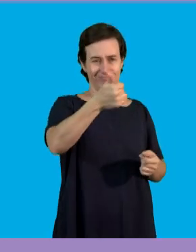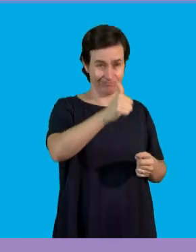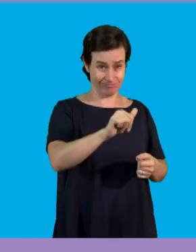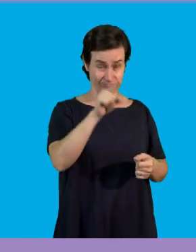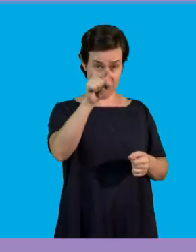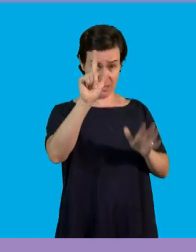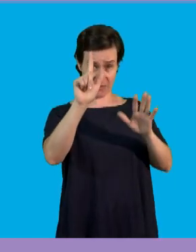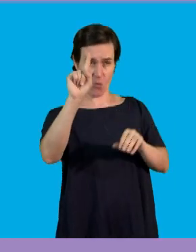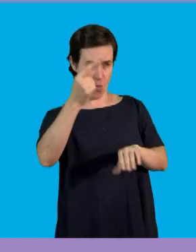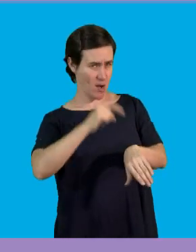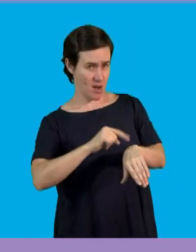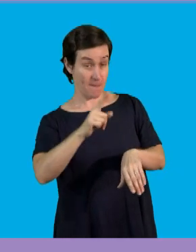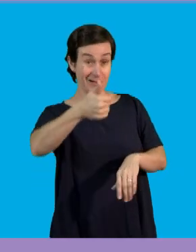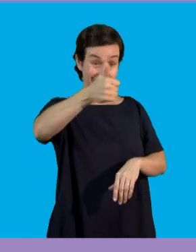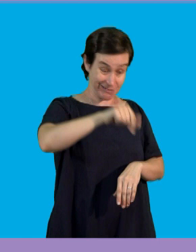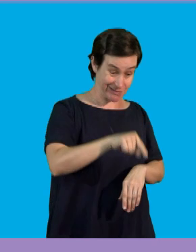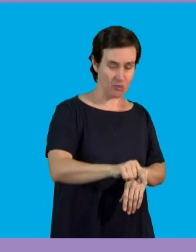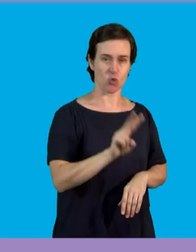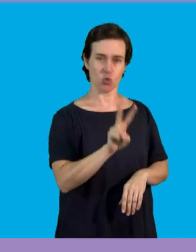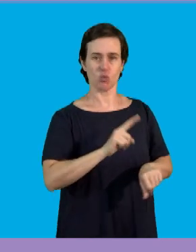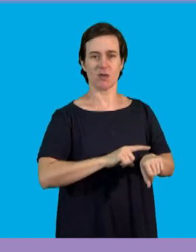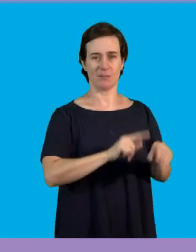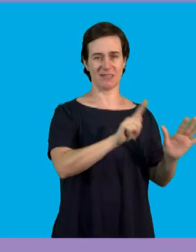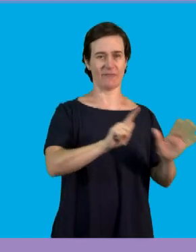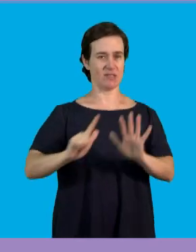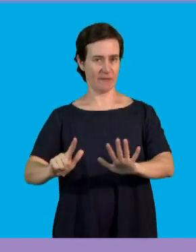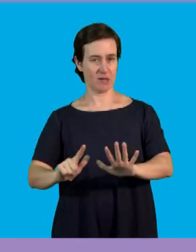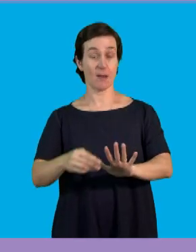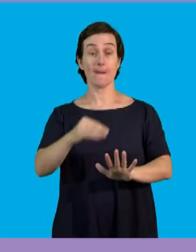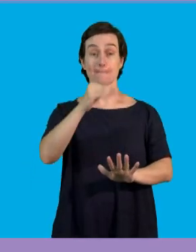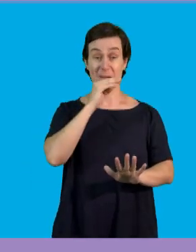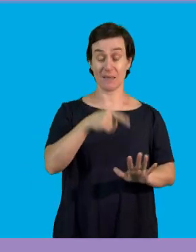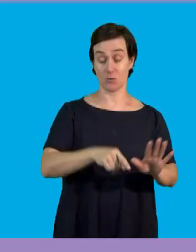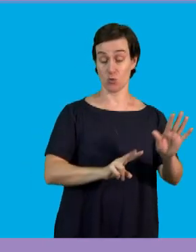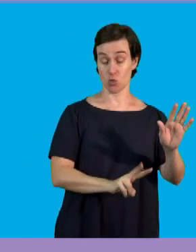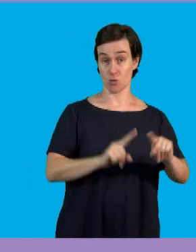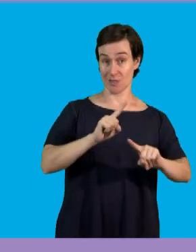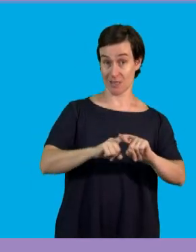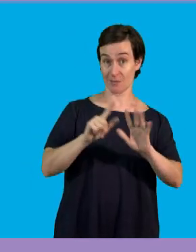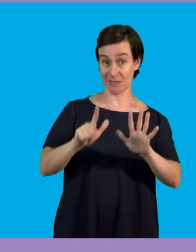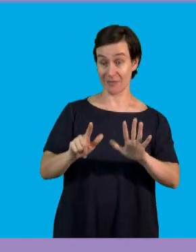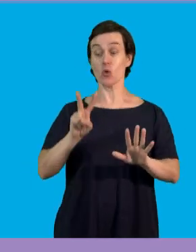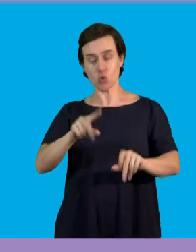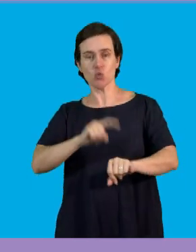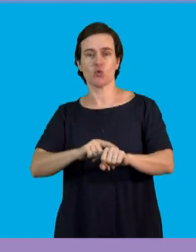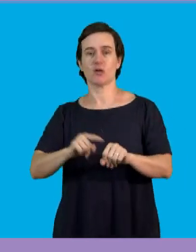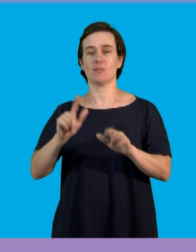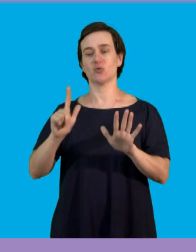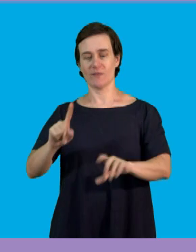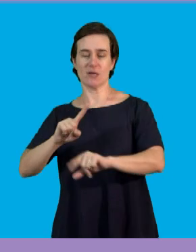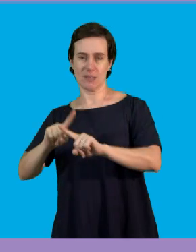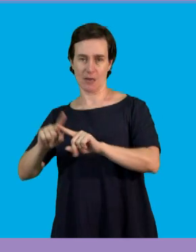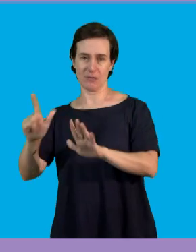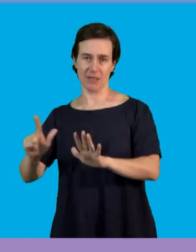it appears once, but here it appears twice, which means I am going to again multiply by 7 because